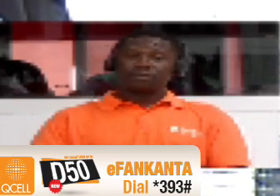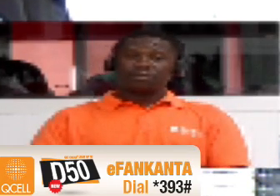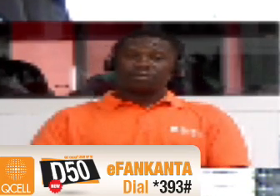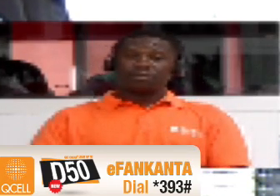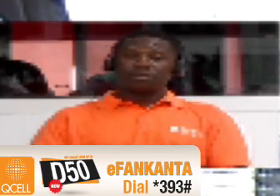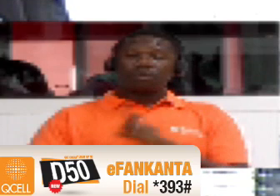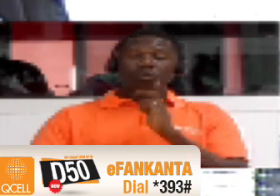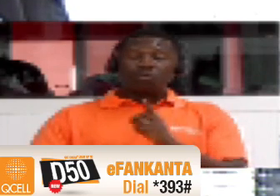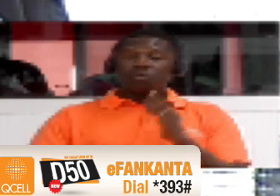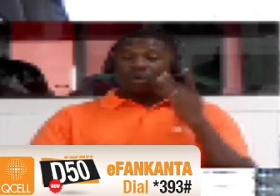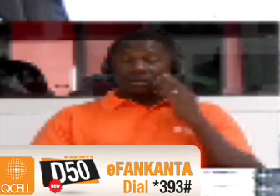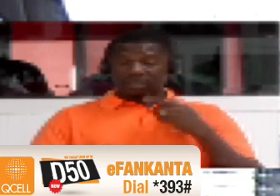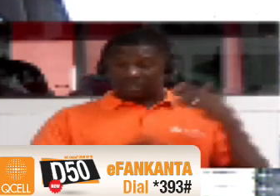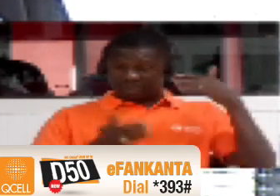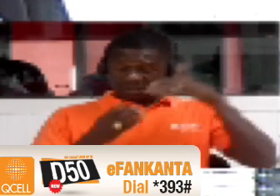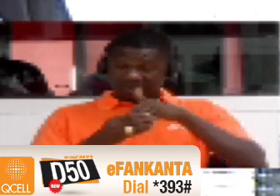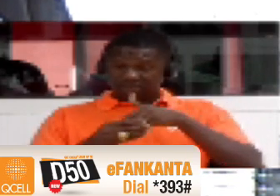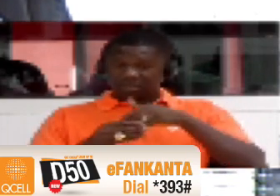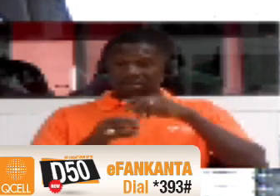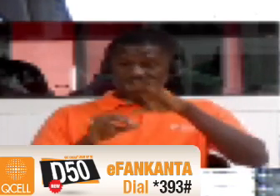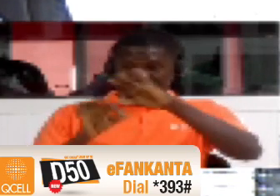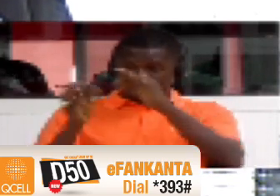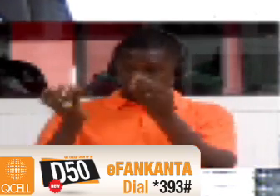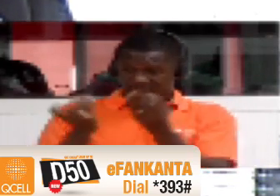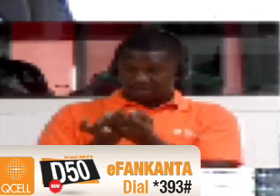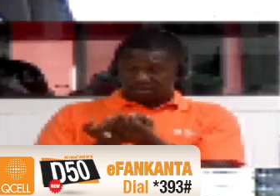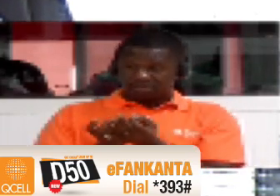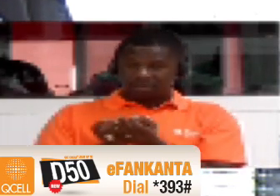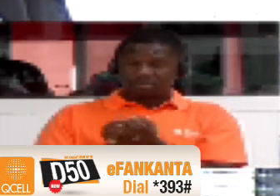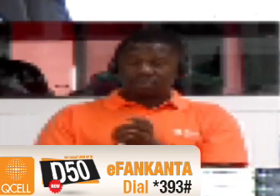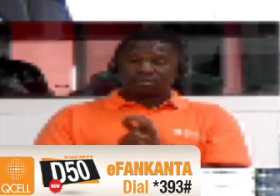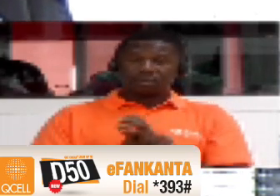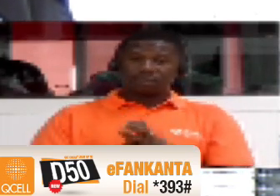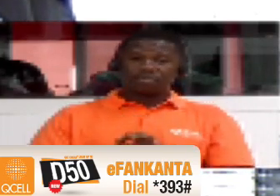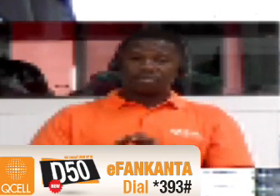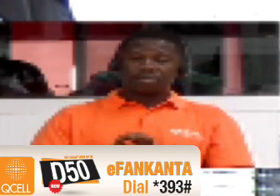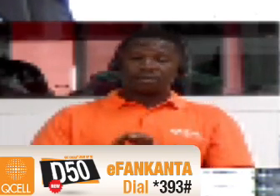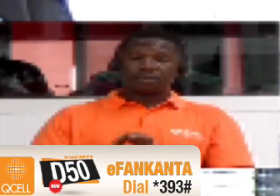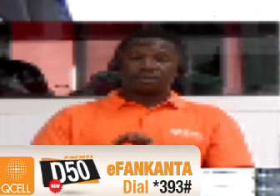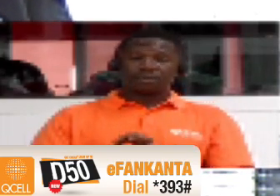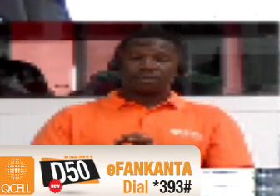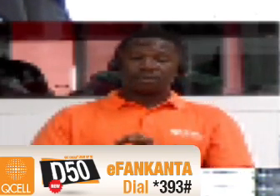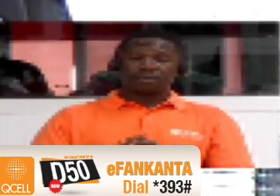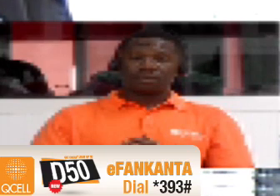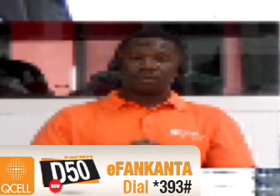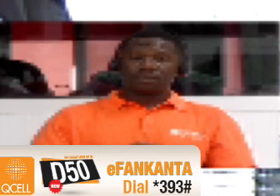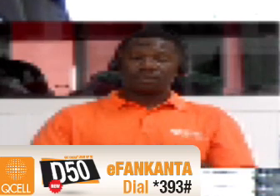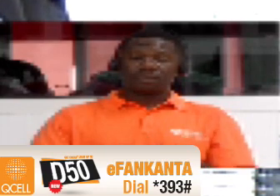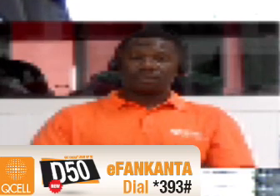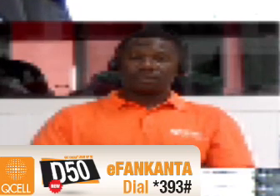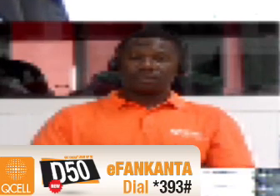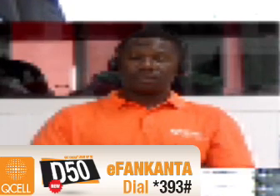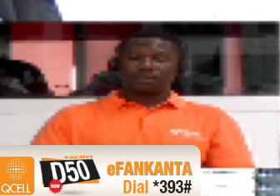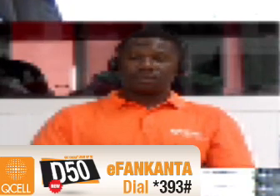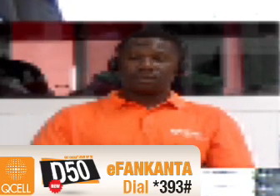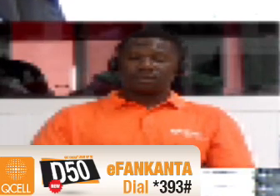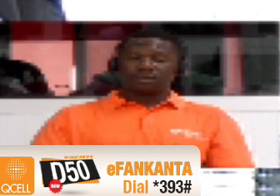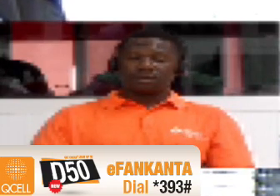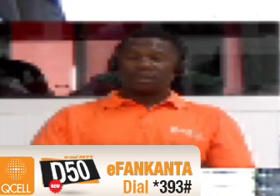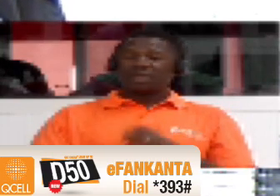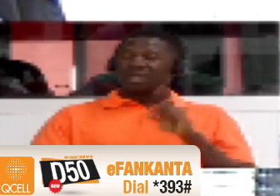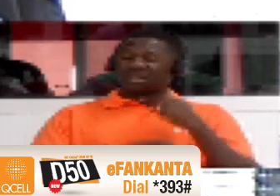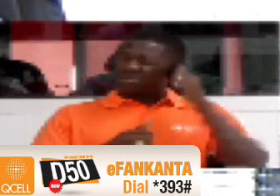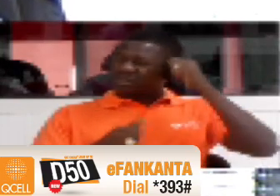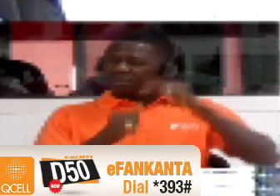teamoto. But when we got into the team, I can only